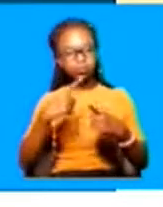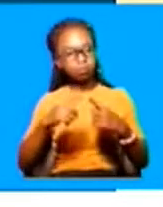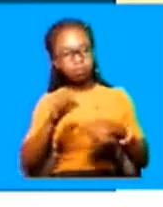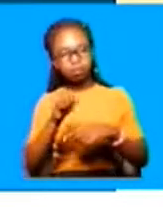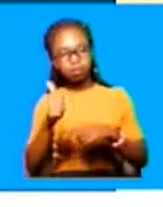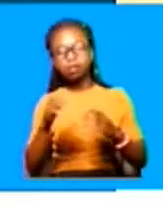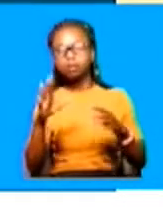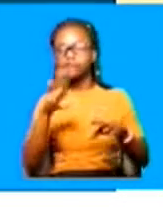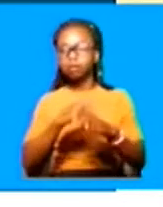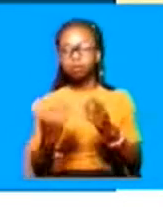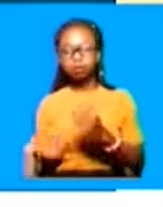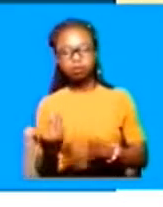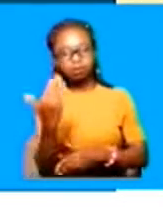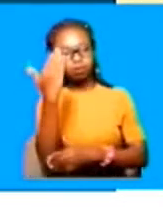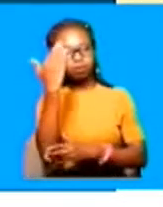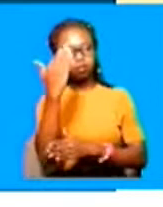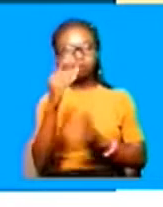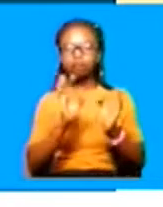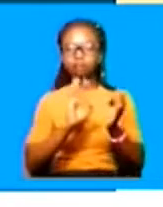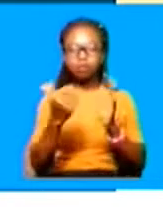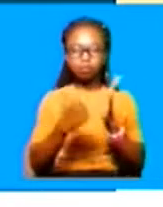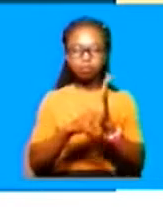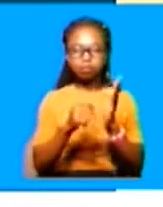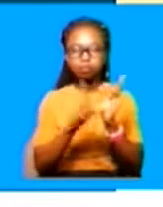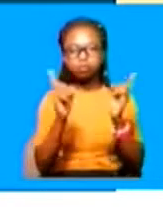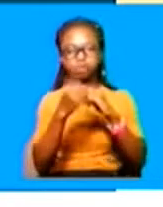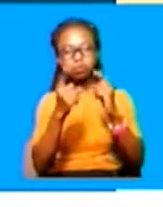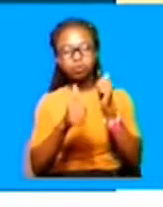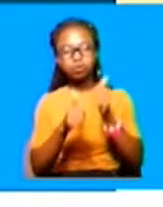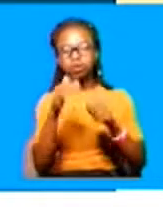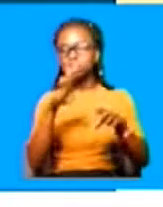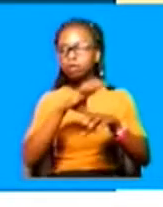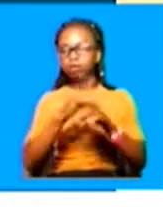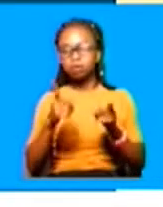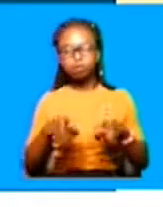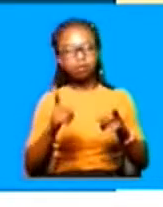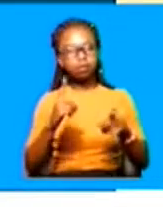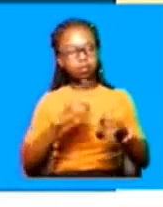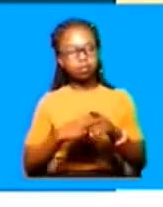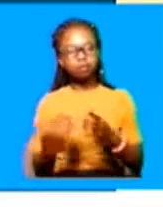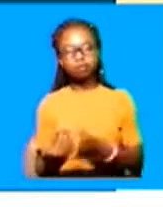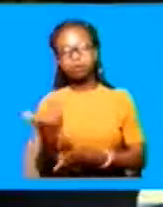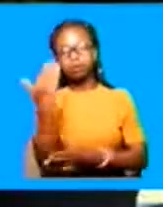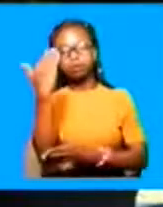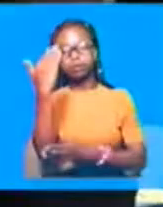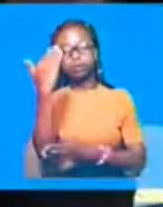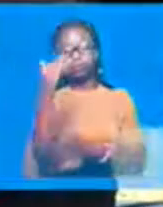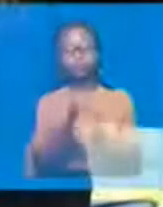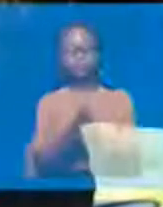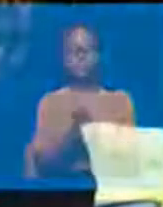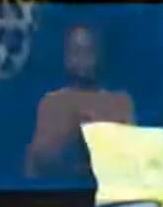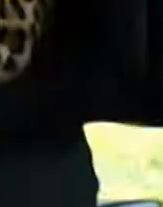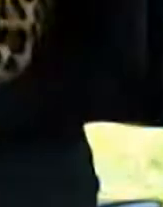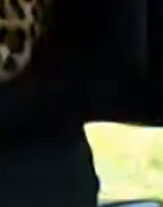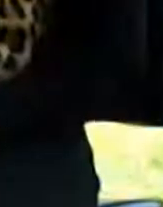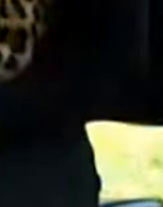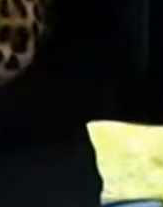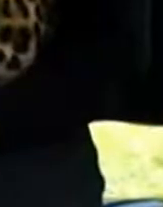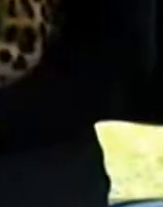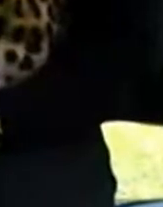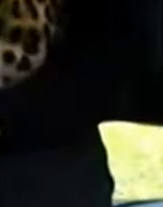noero e wi dongo kaluwore gi achiedhnade mopogore opogore mane giyudo e kinde mane gidongo.